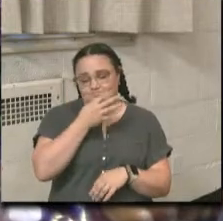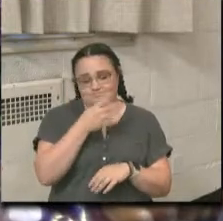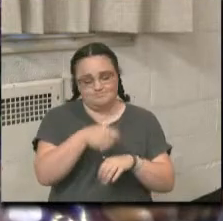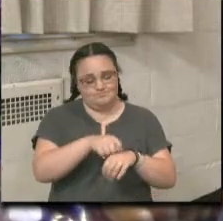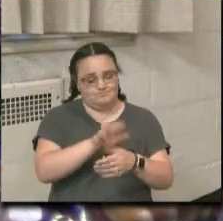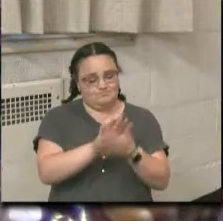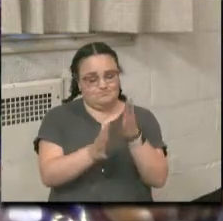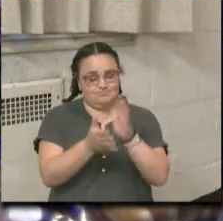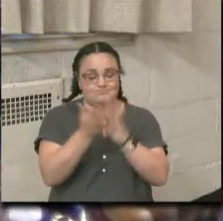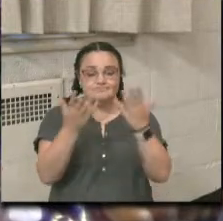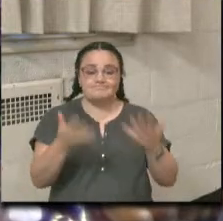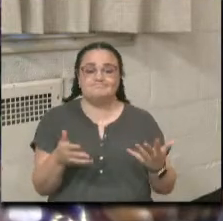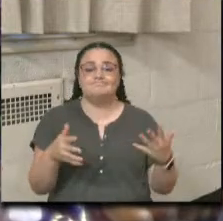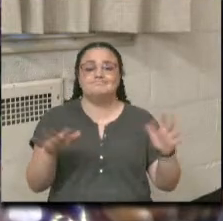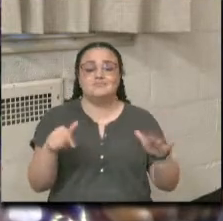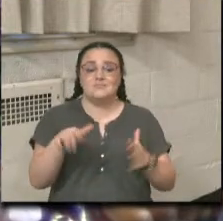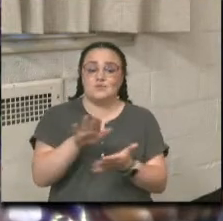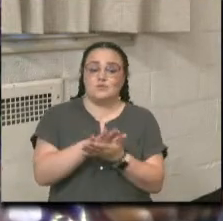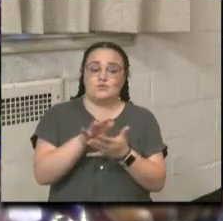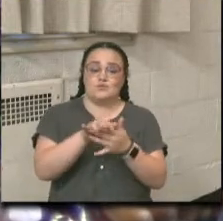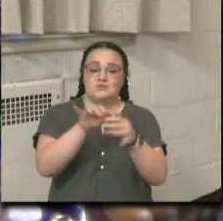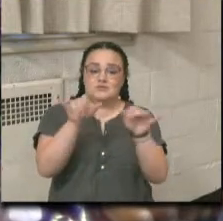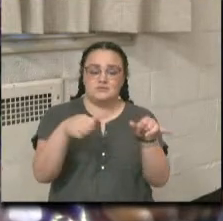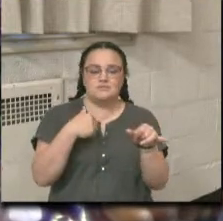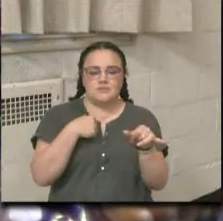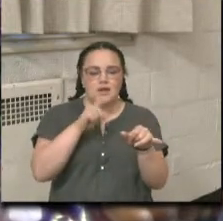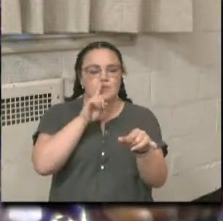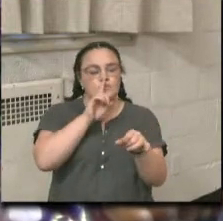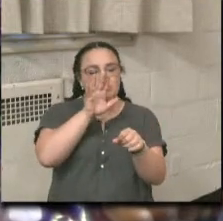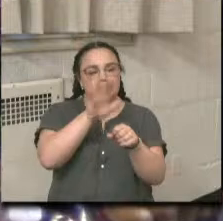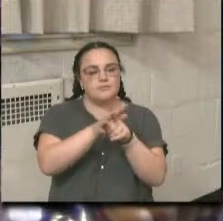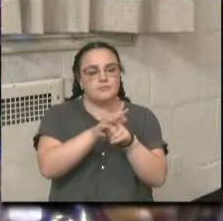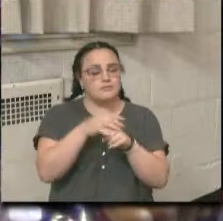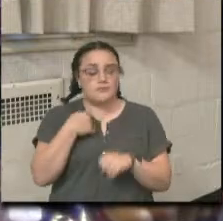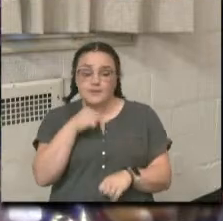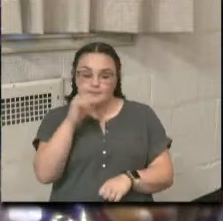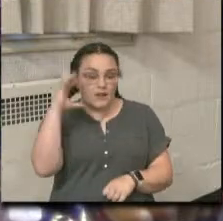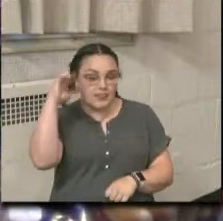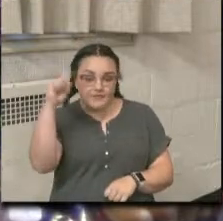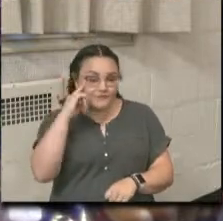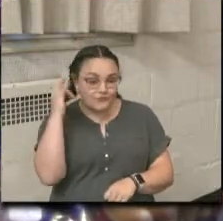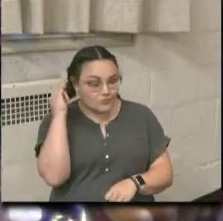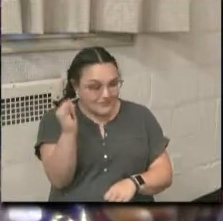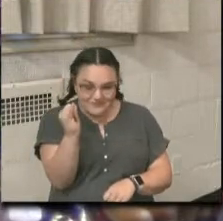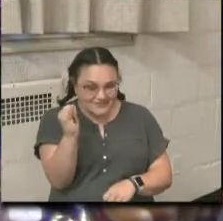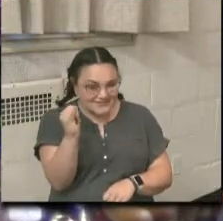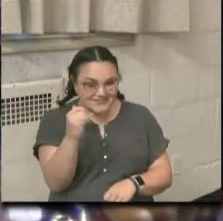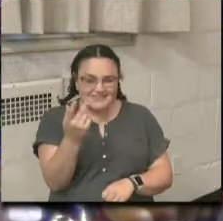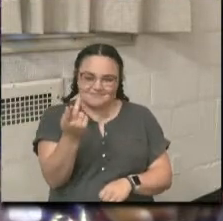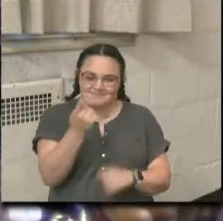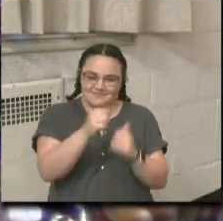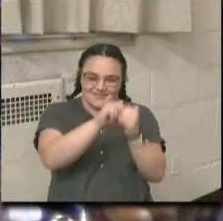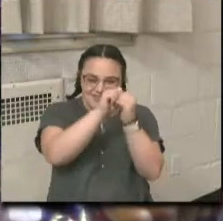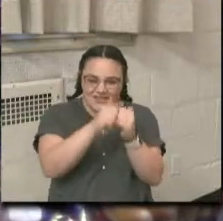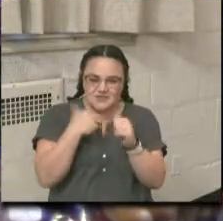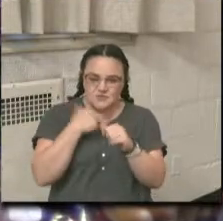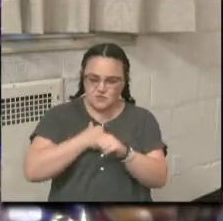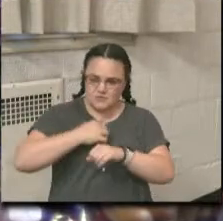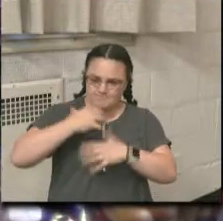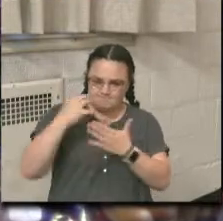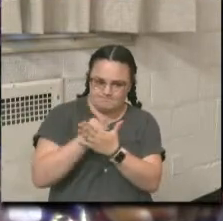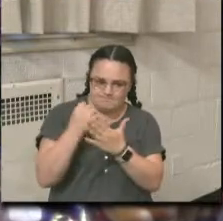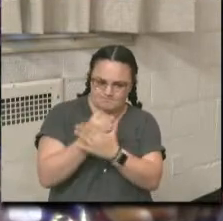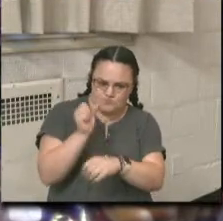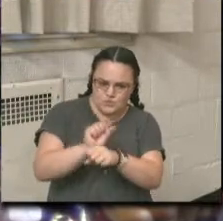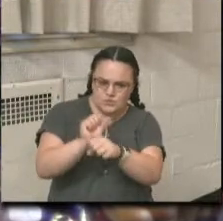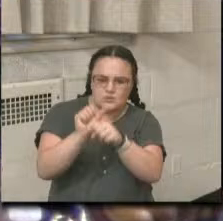commitment to this school system remains steadfast. I'm not going anywhere. Together, we've achieved much, but there's still a lot